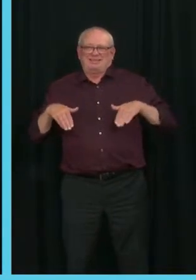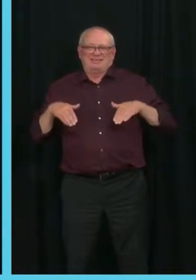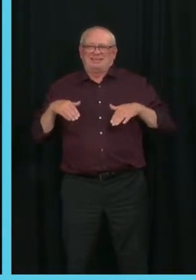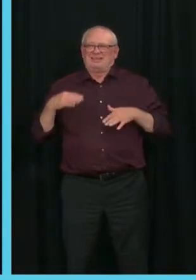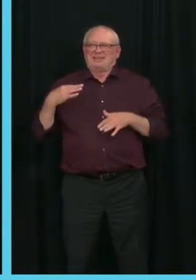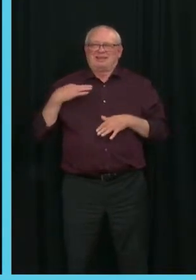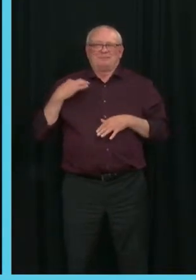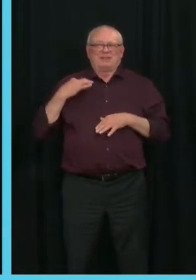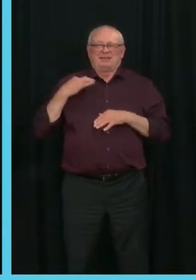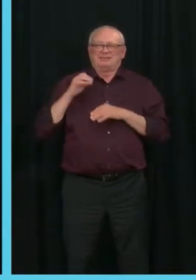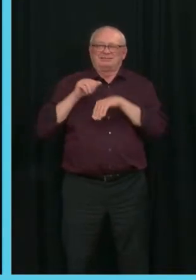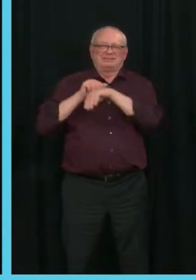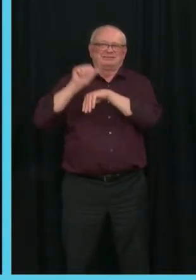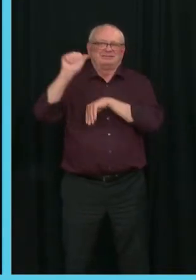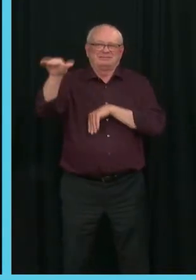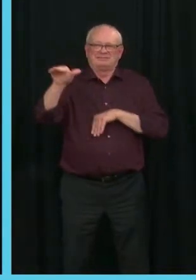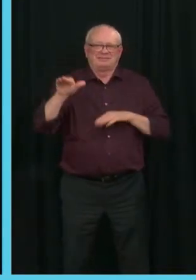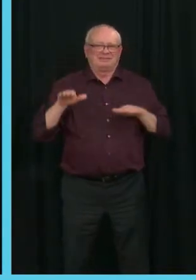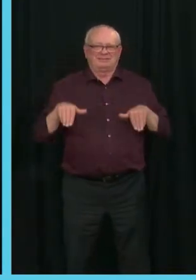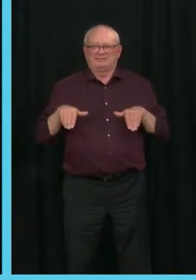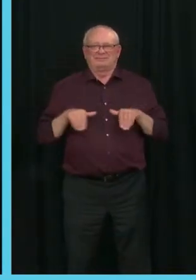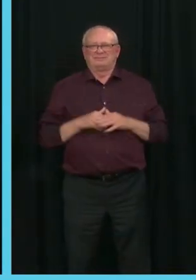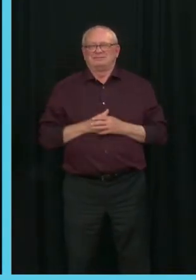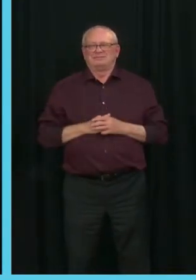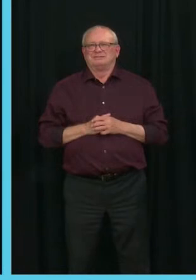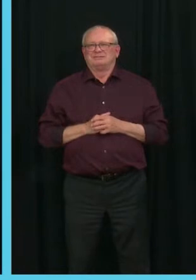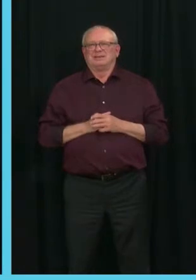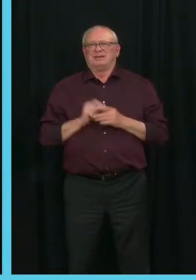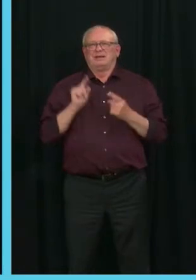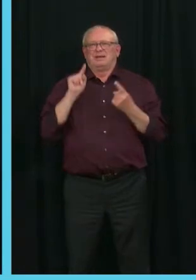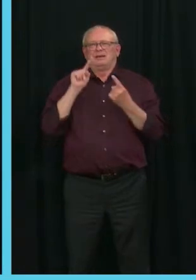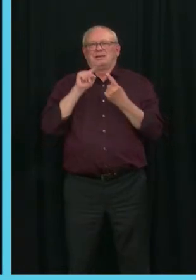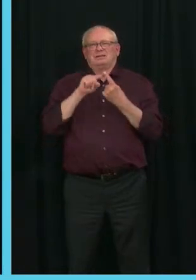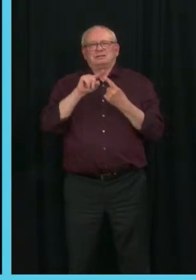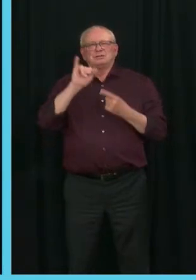under Chapter 11 until late July.